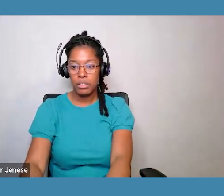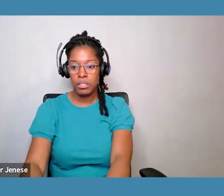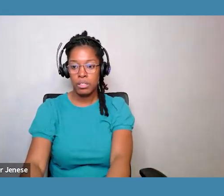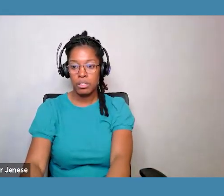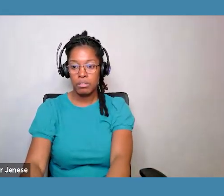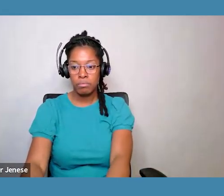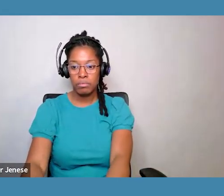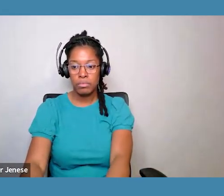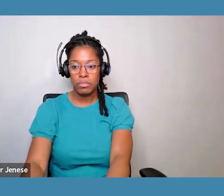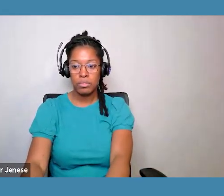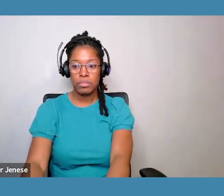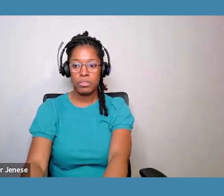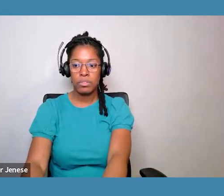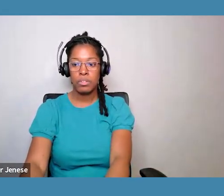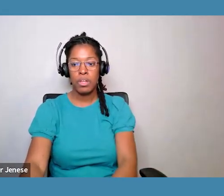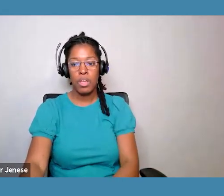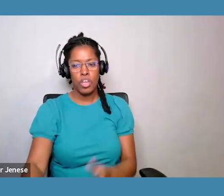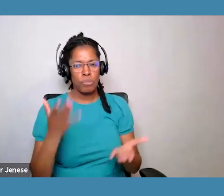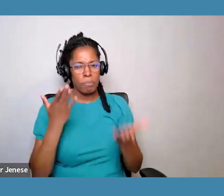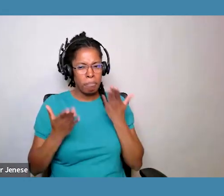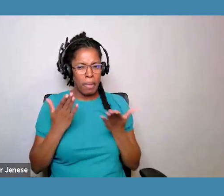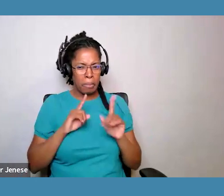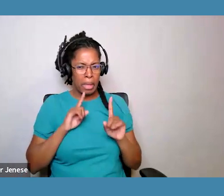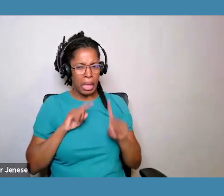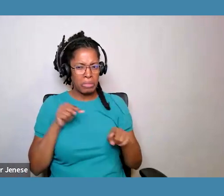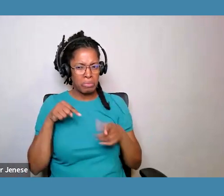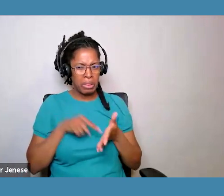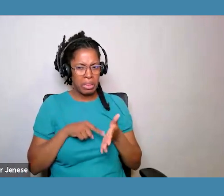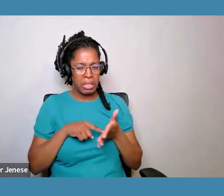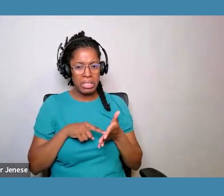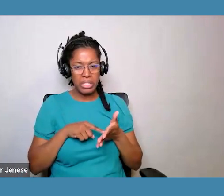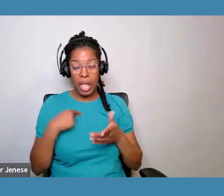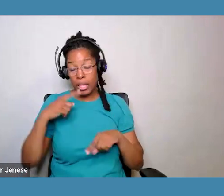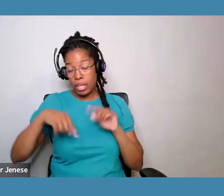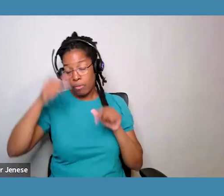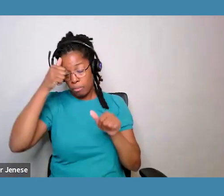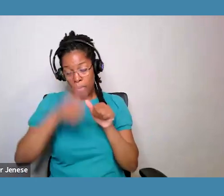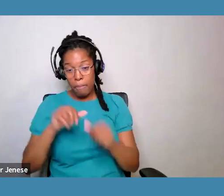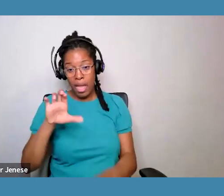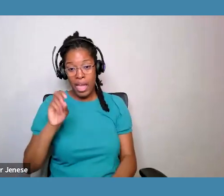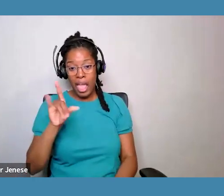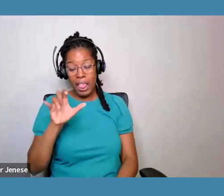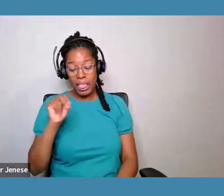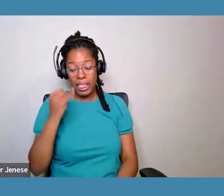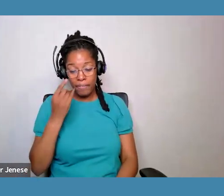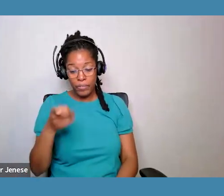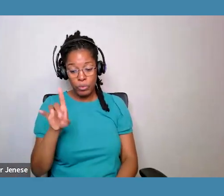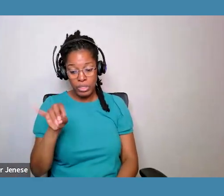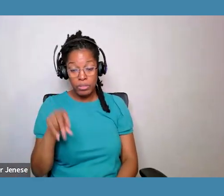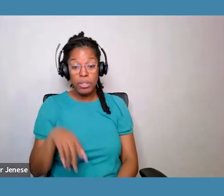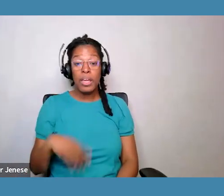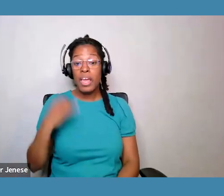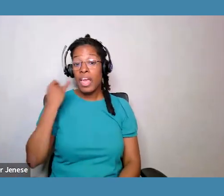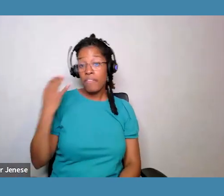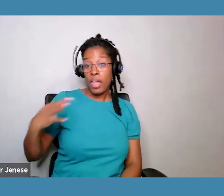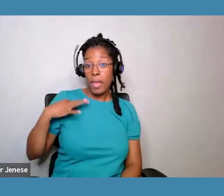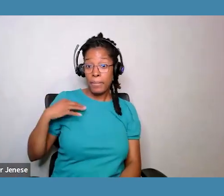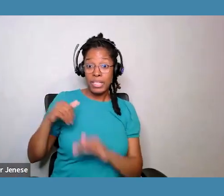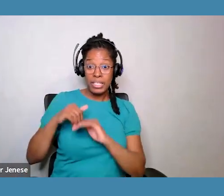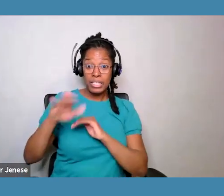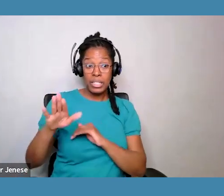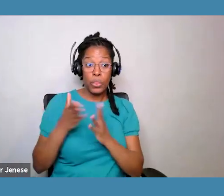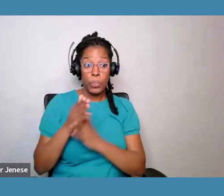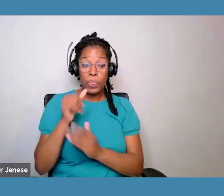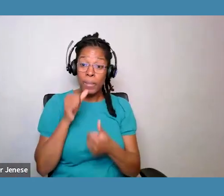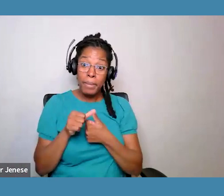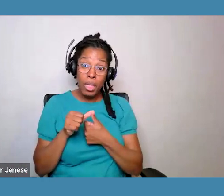And you may have answered this. I could not remember, Caitlin, so I apologize if you did. If an application was submitted via mail,